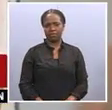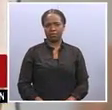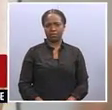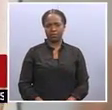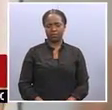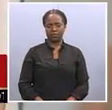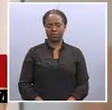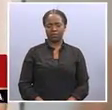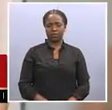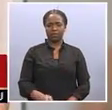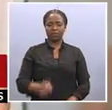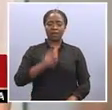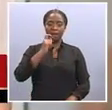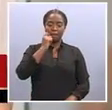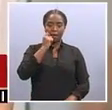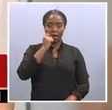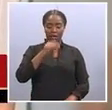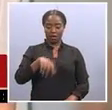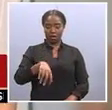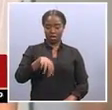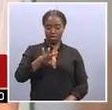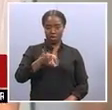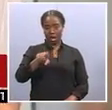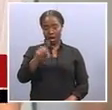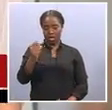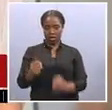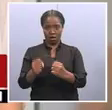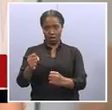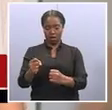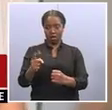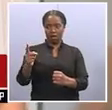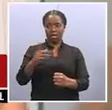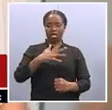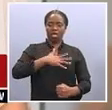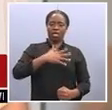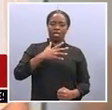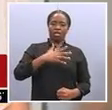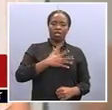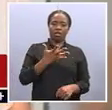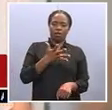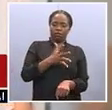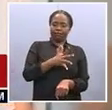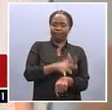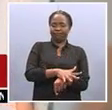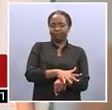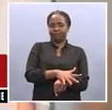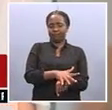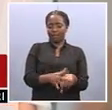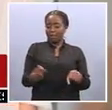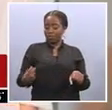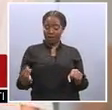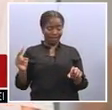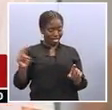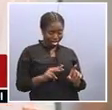While the men made off in another motorist's car, Chetty took his final breaths at the roadside as his children